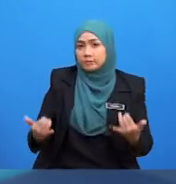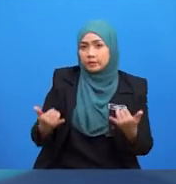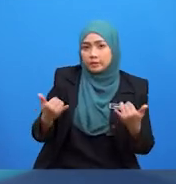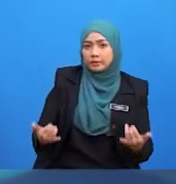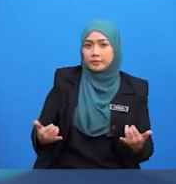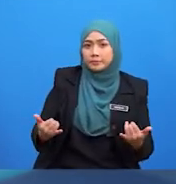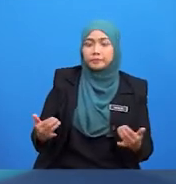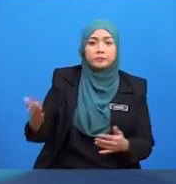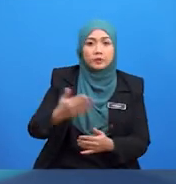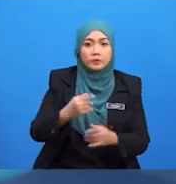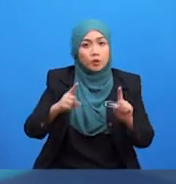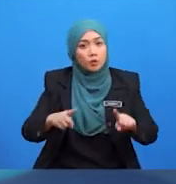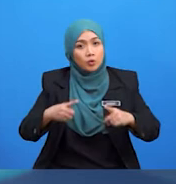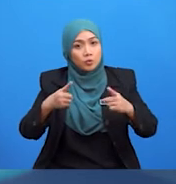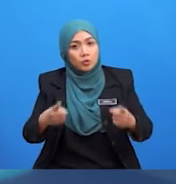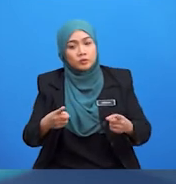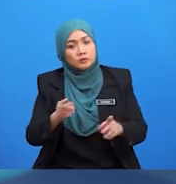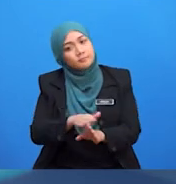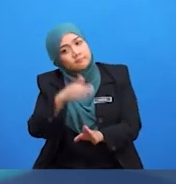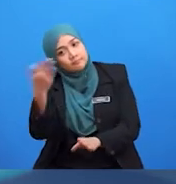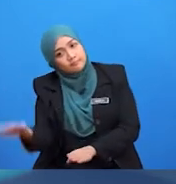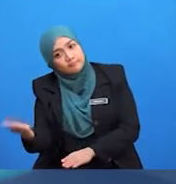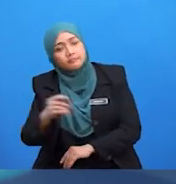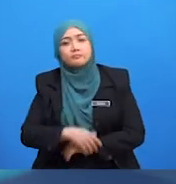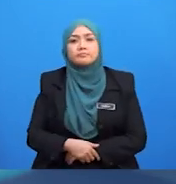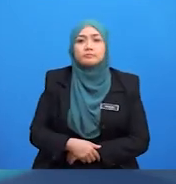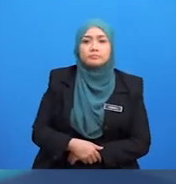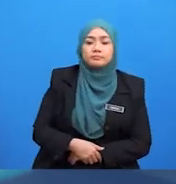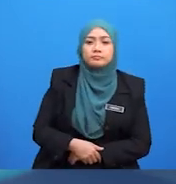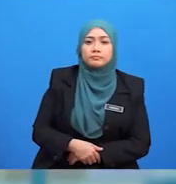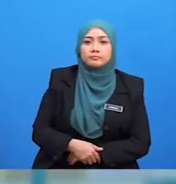Now, let's get going to the next segment.